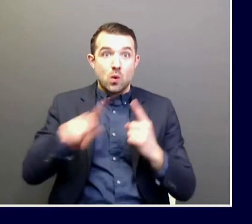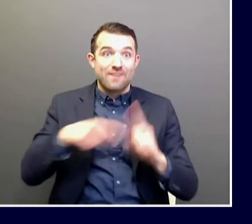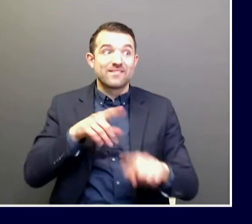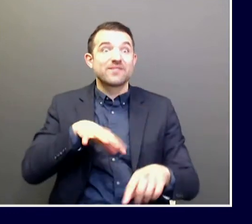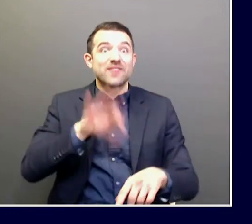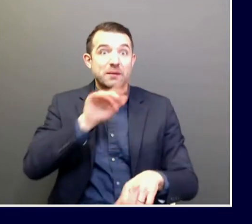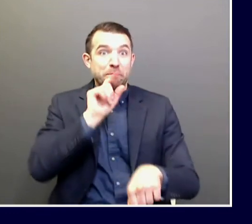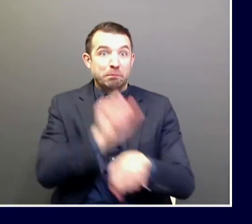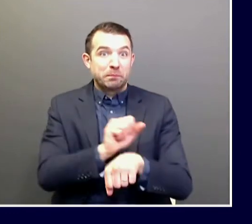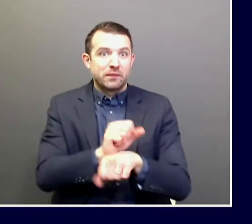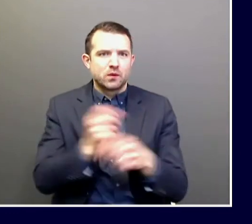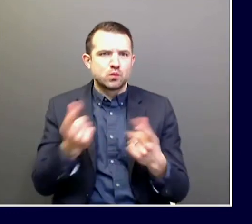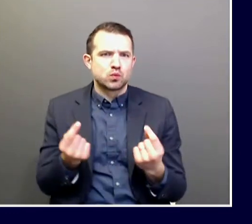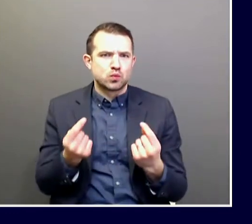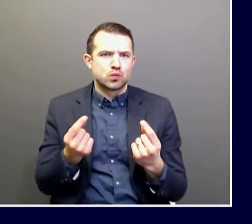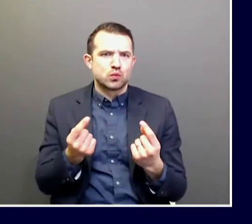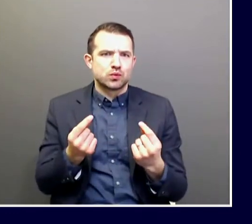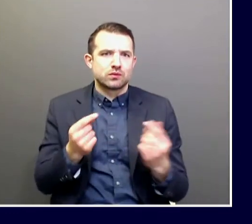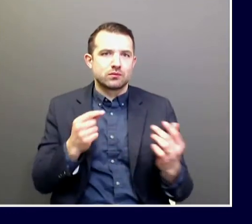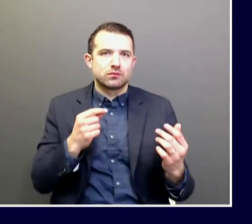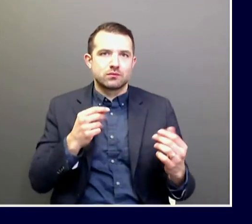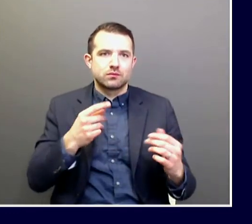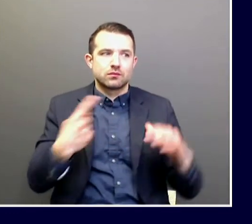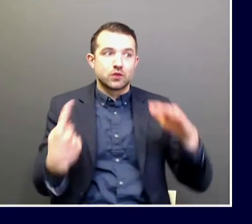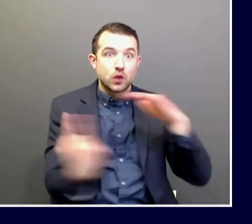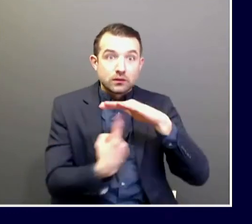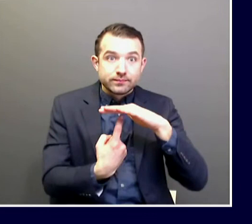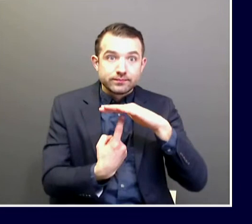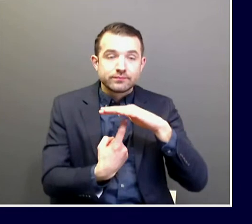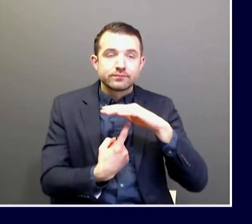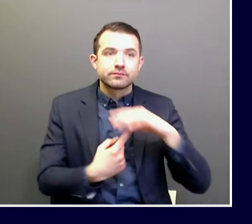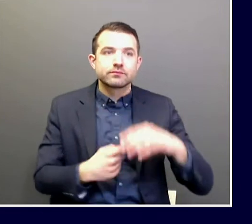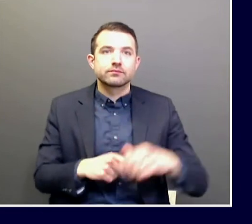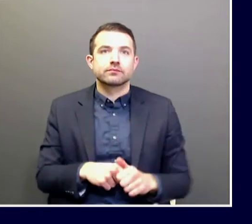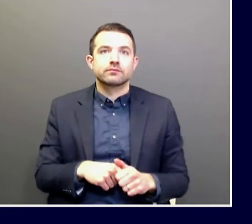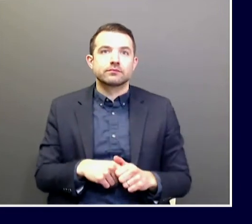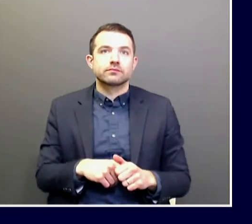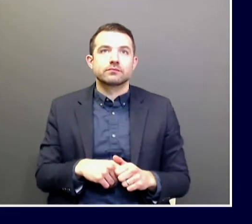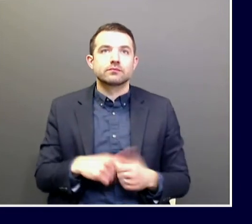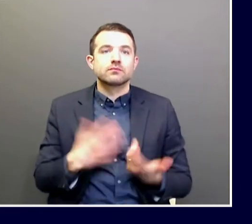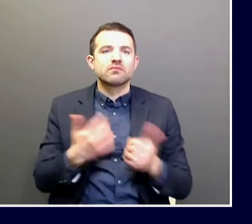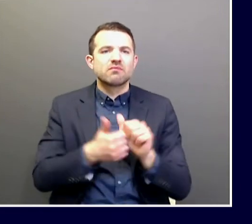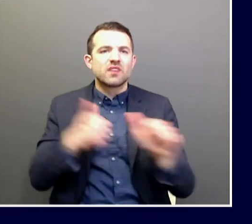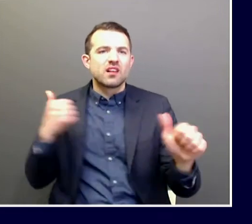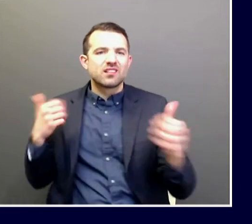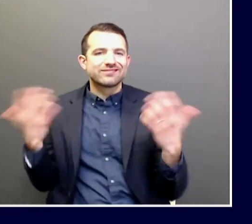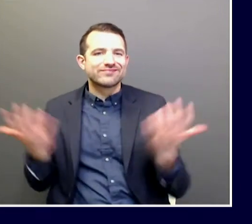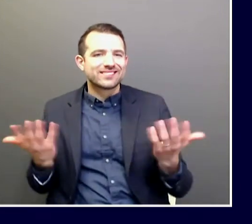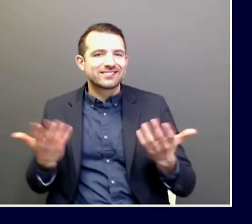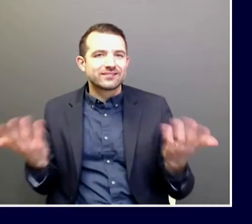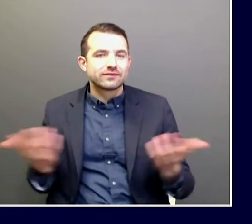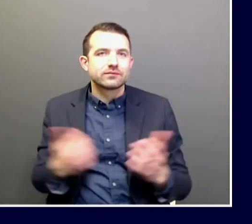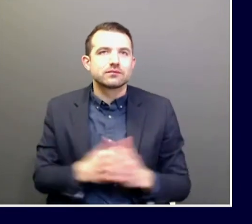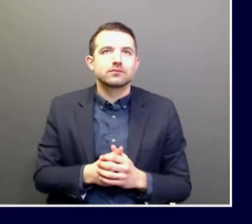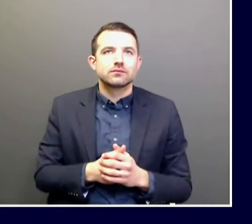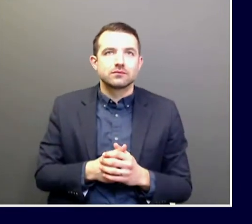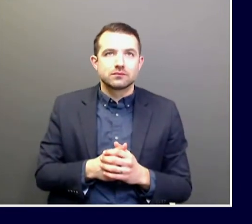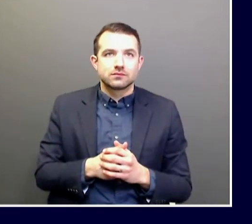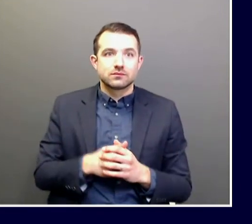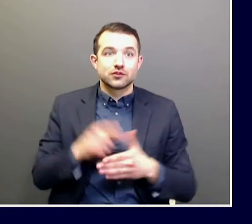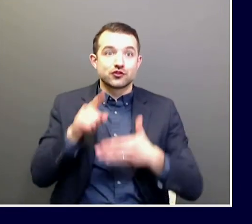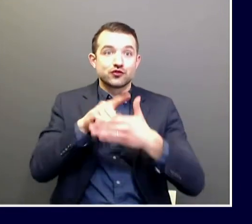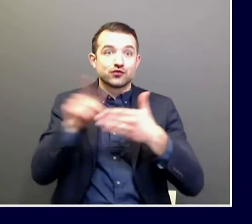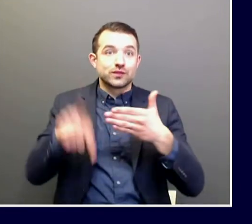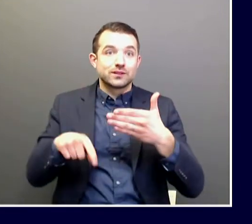isolate. So what is the backlog? Well, it's a queue of positive test results that are reported to